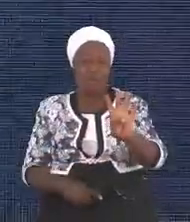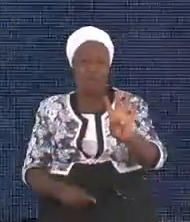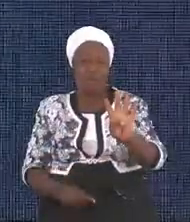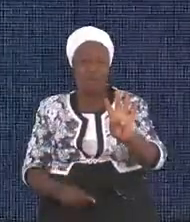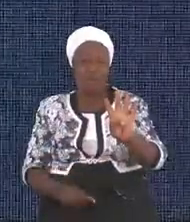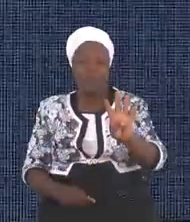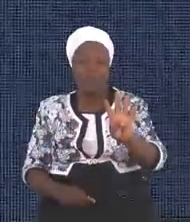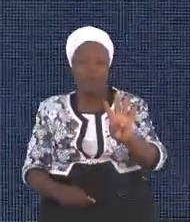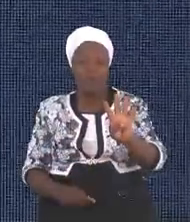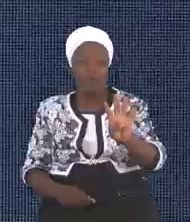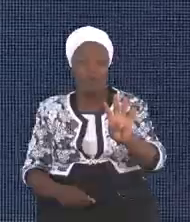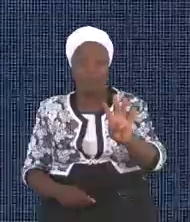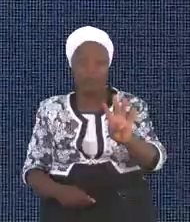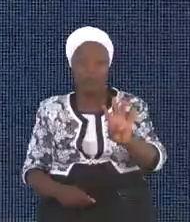Something.